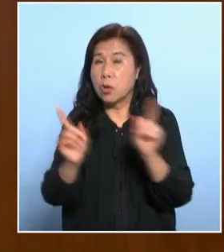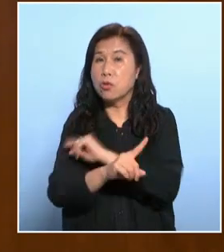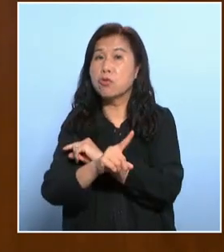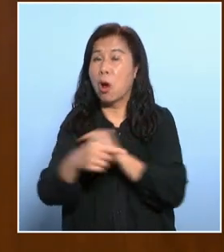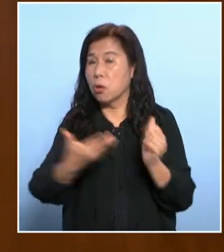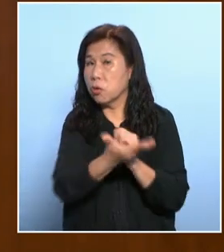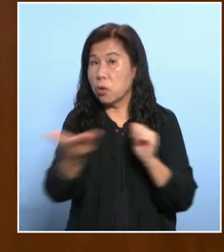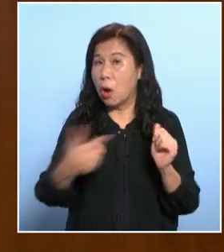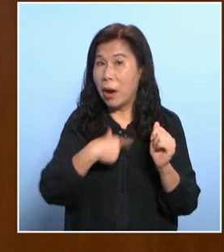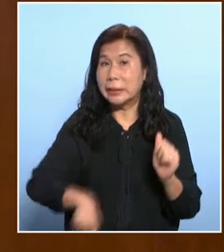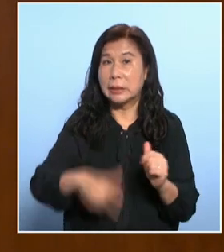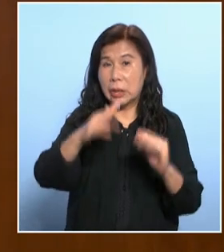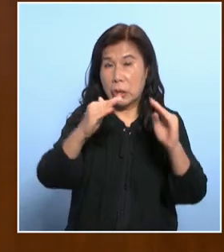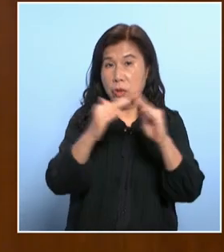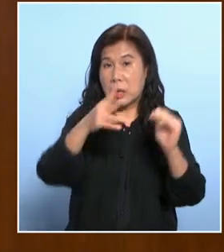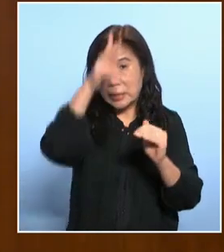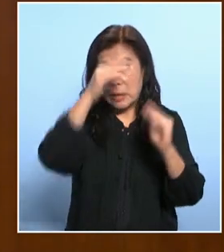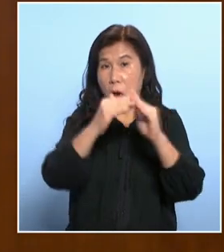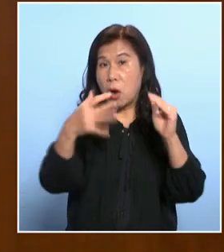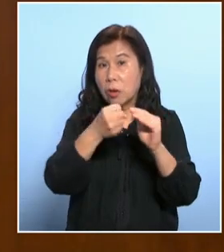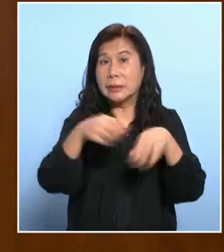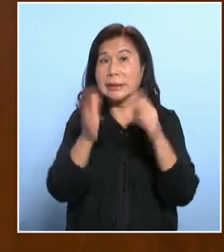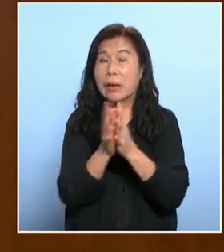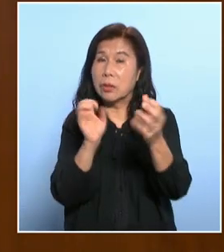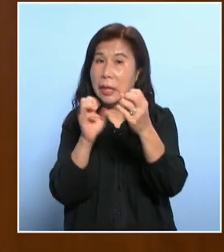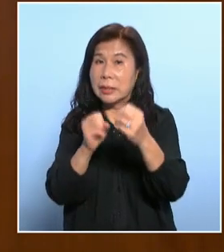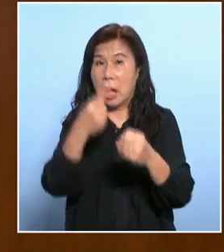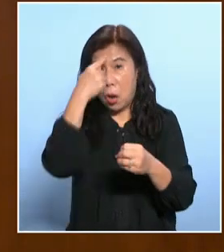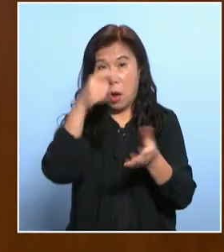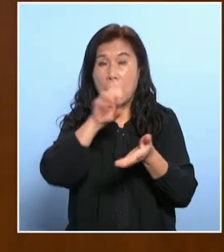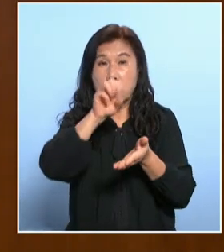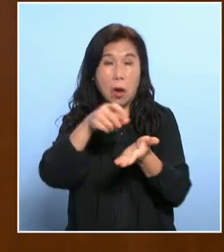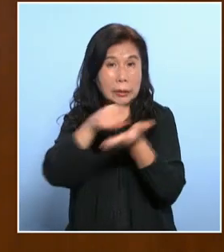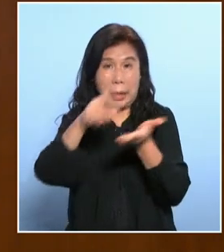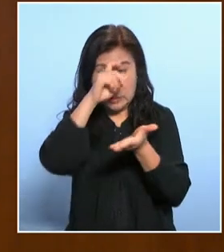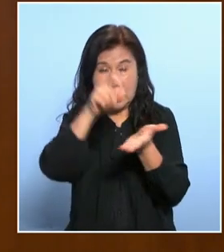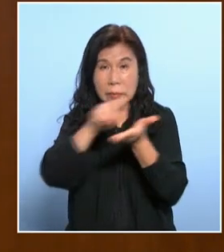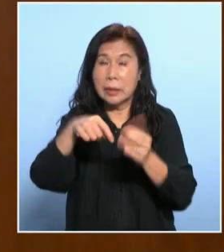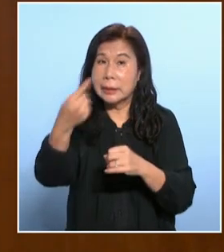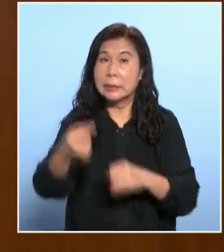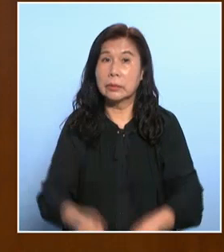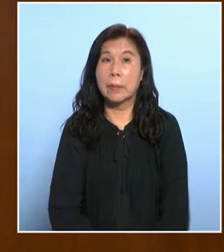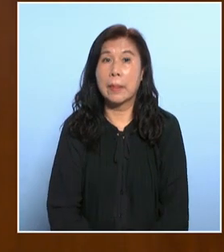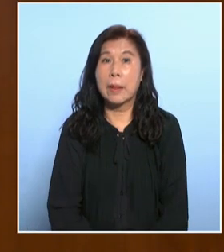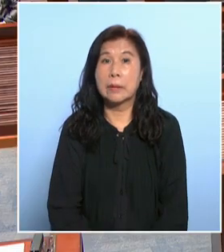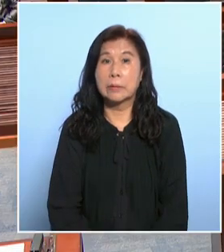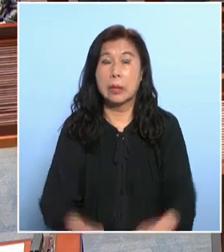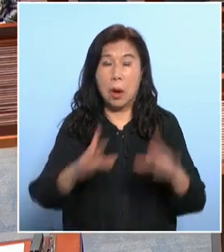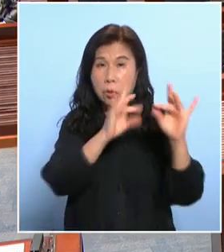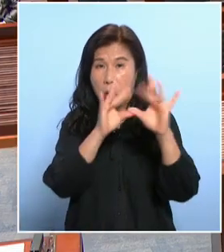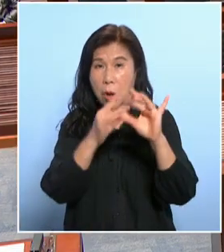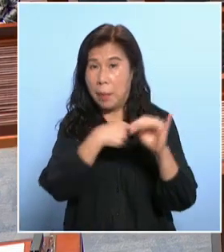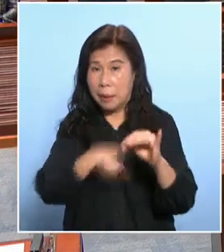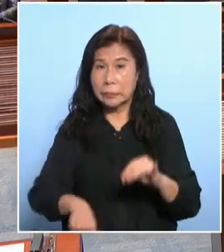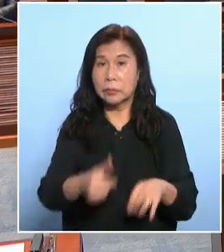When we meet with the Secretary for Health, we will discuss the proposed items